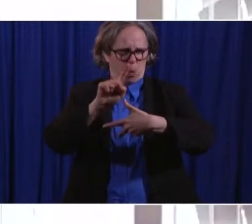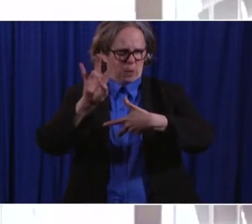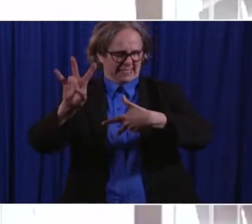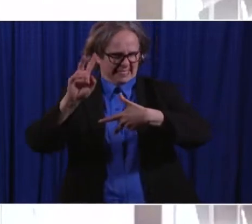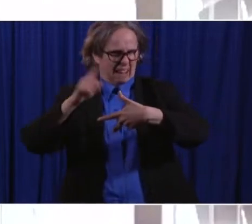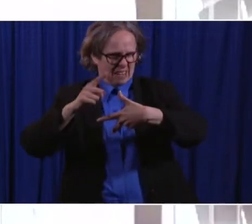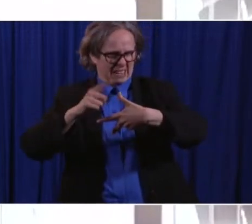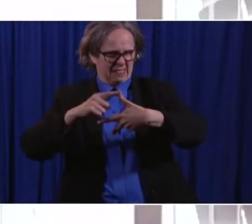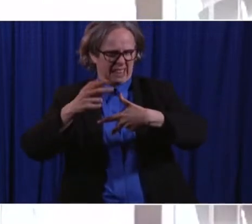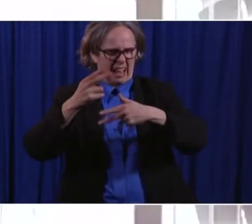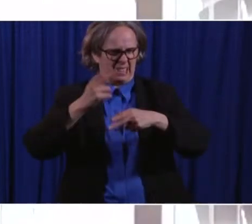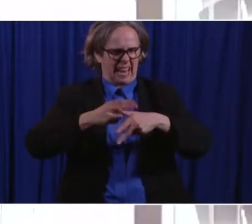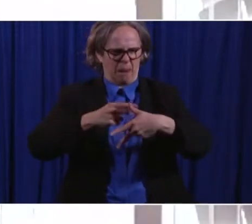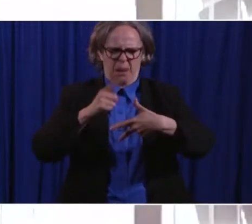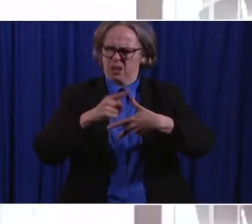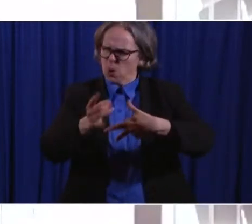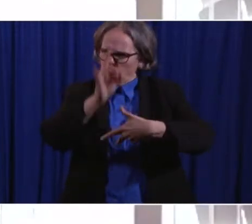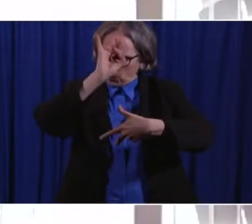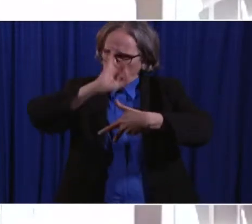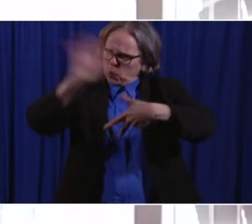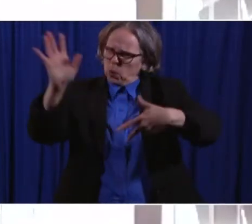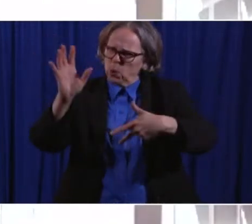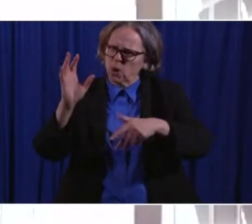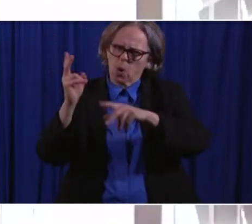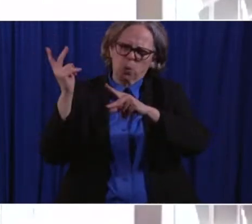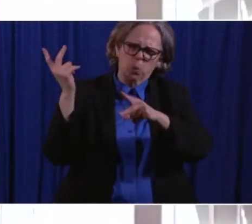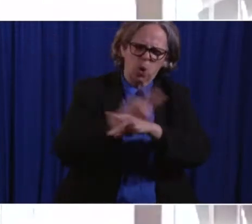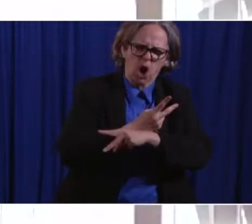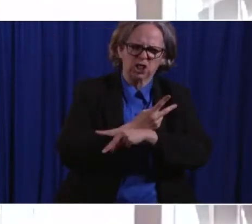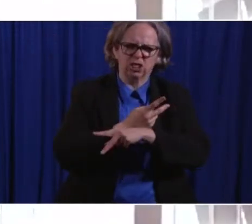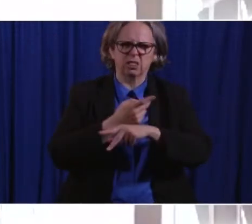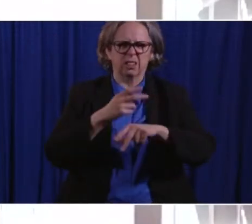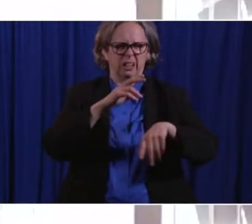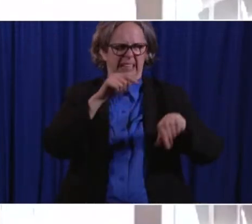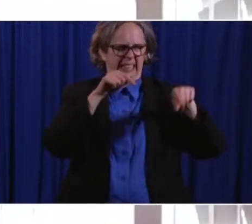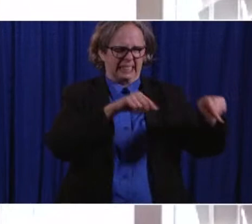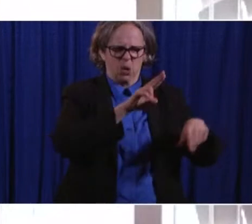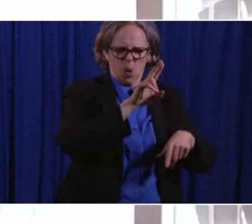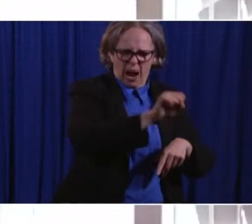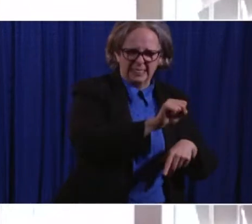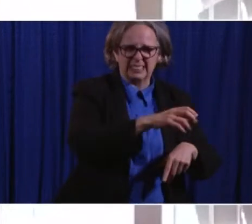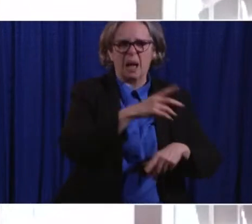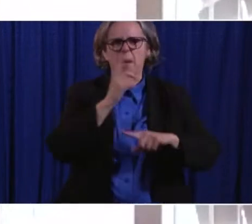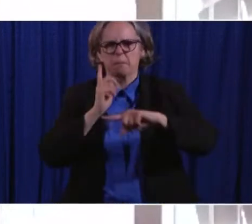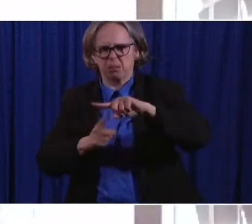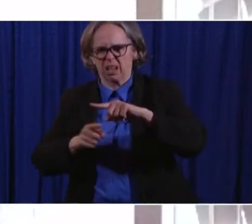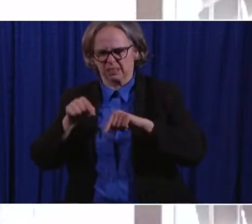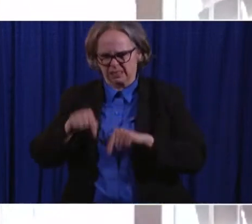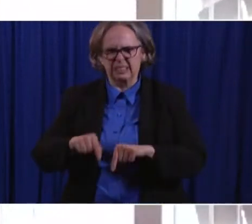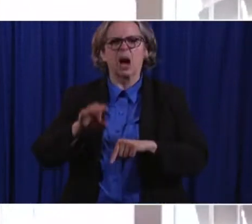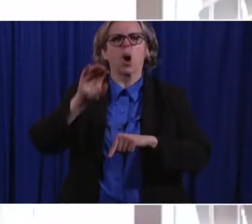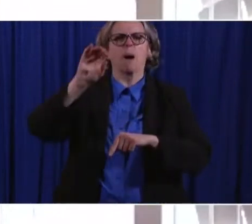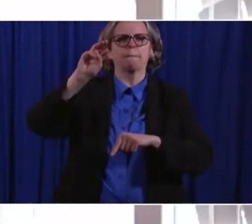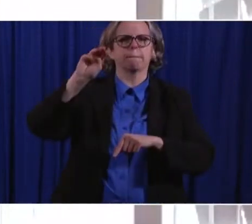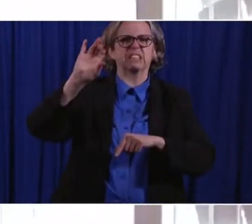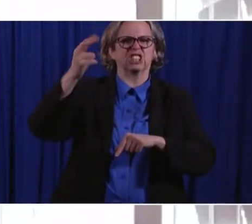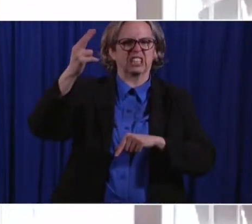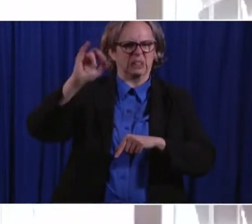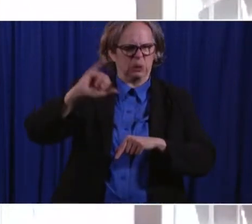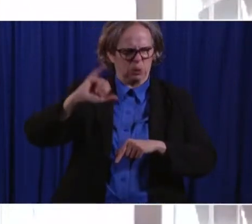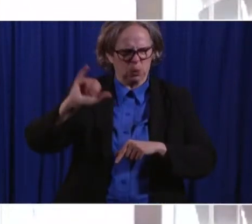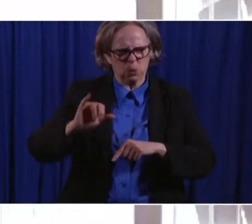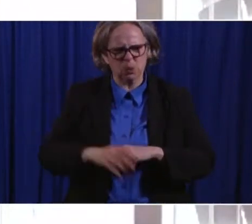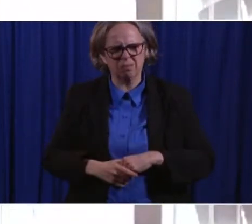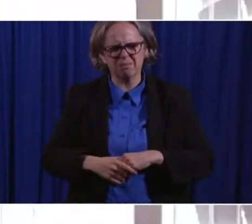nationally and in Michigan, accounts for the lion's share of our total. just to give an idea of